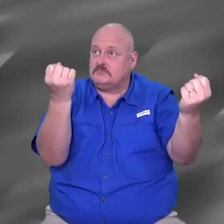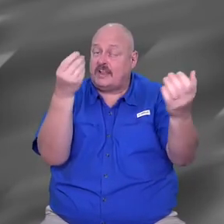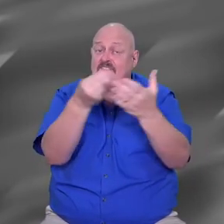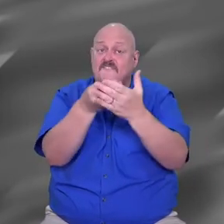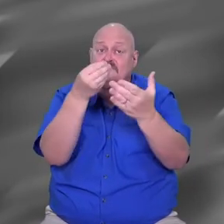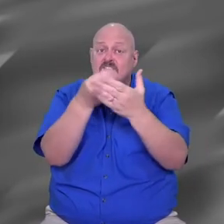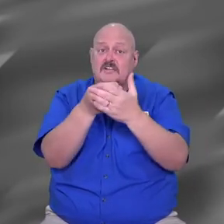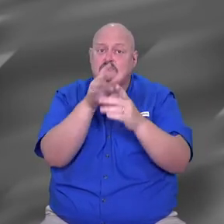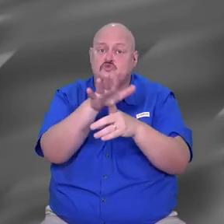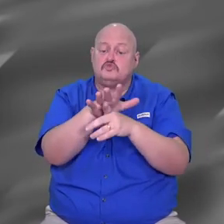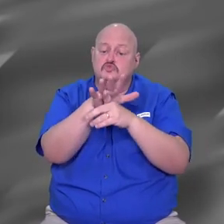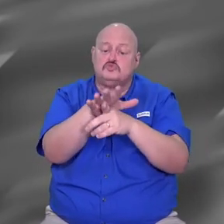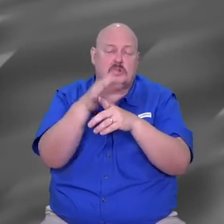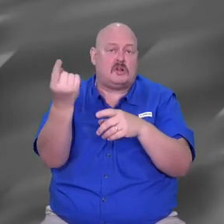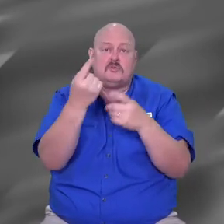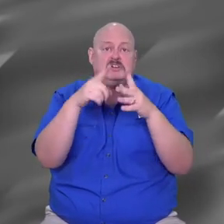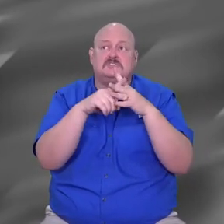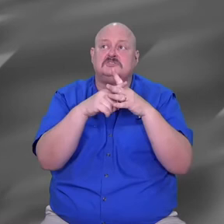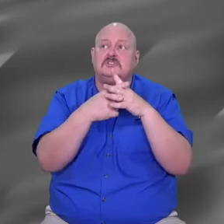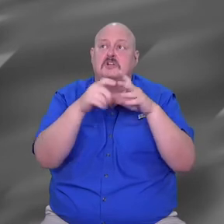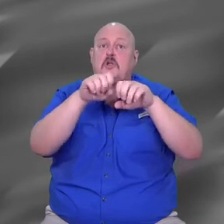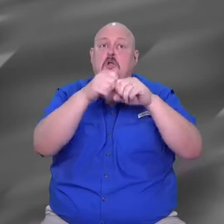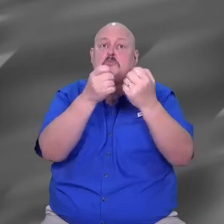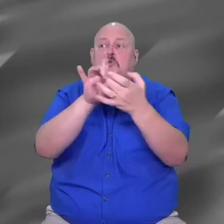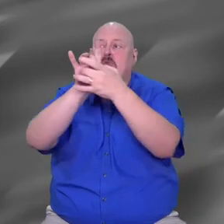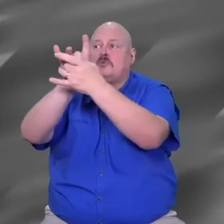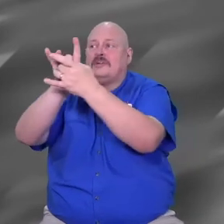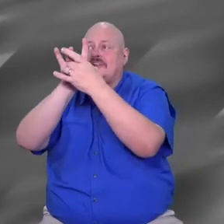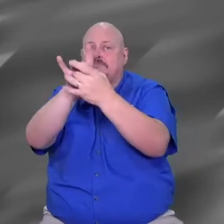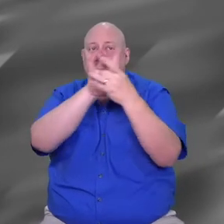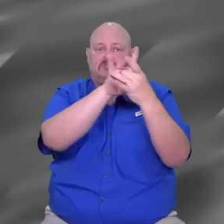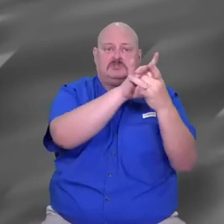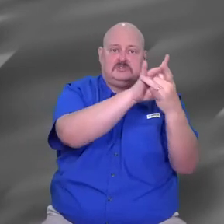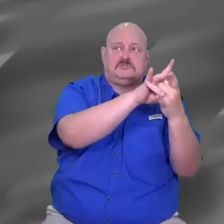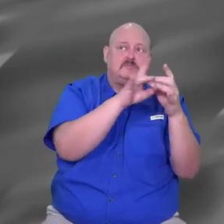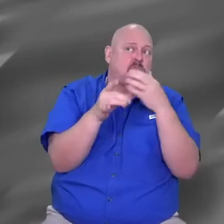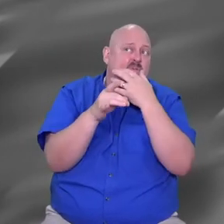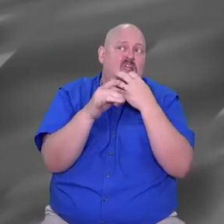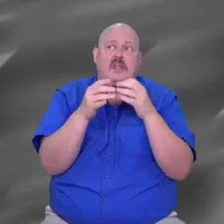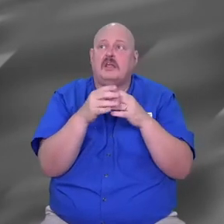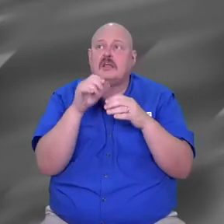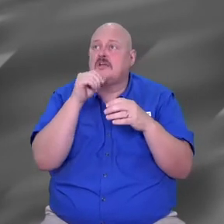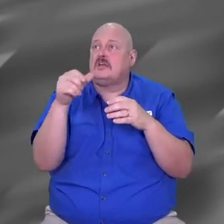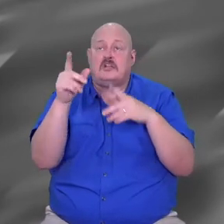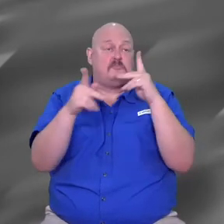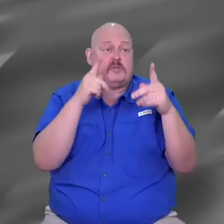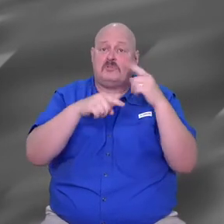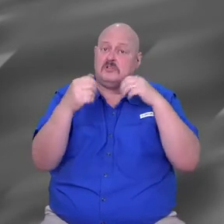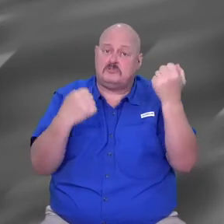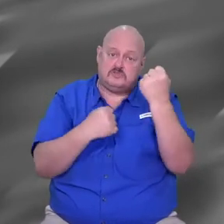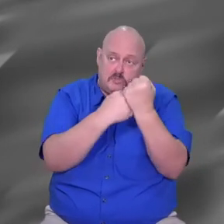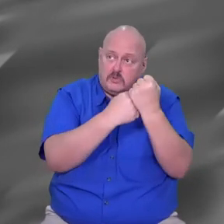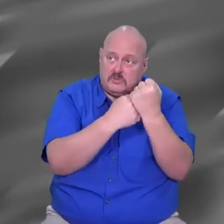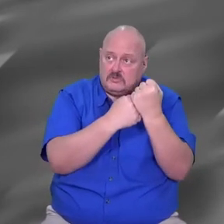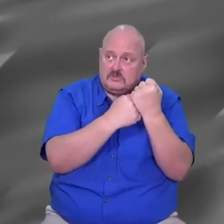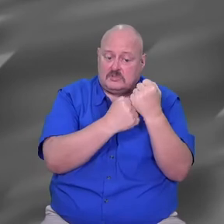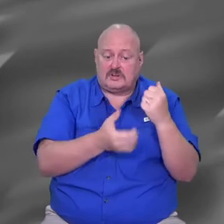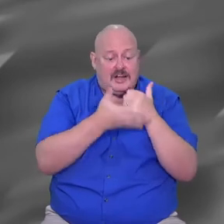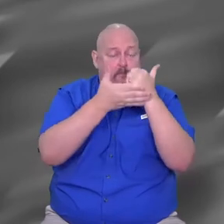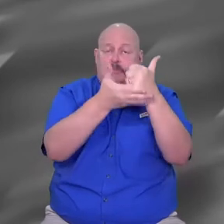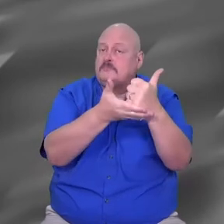Financial strain always starts with broken relationships. You don't have people to come alongside of you to help